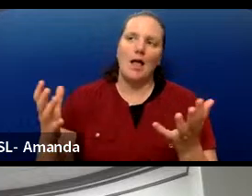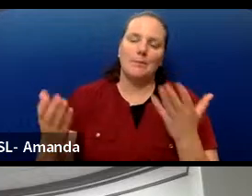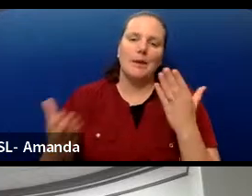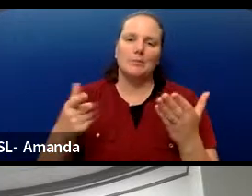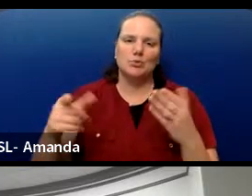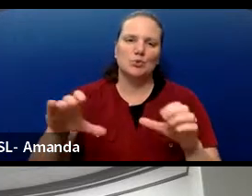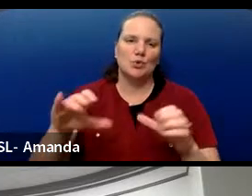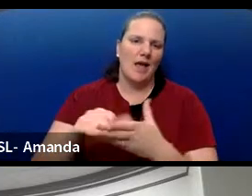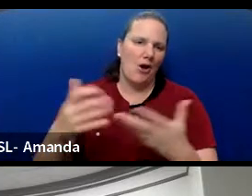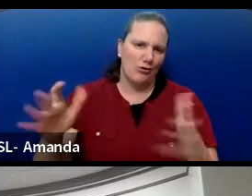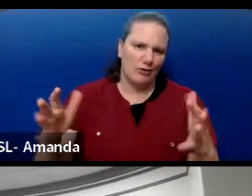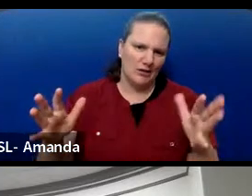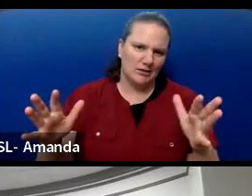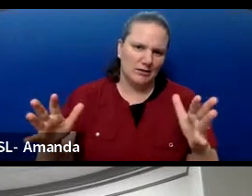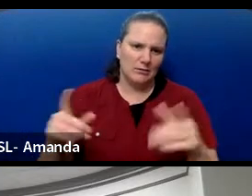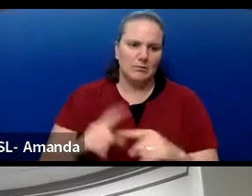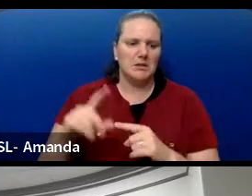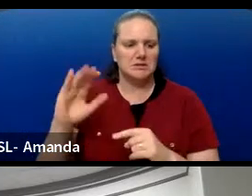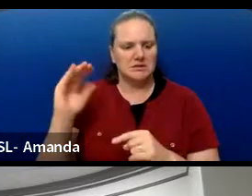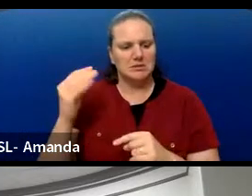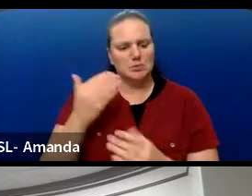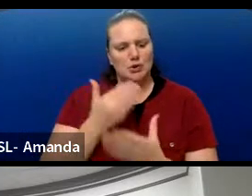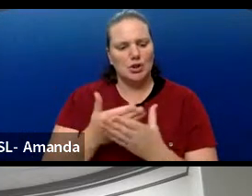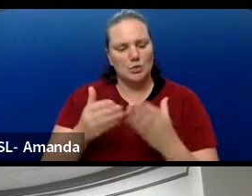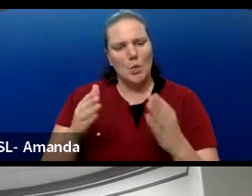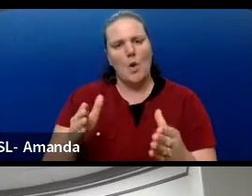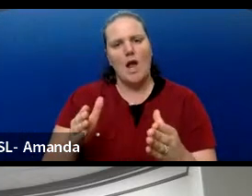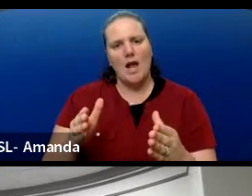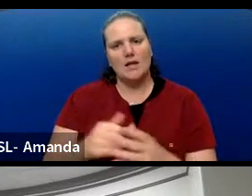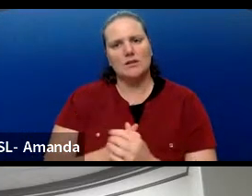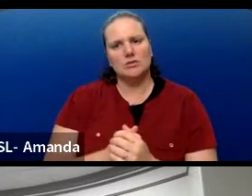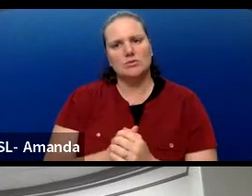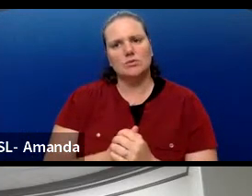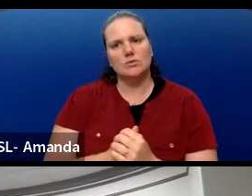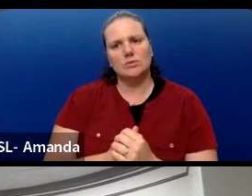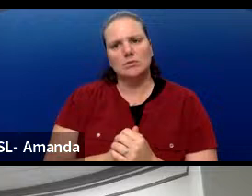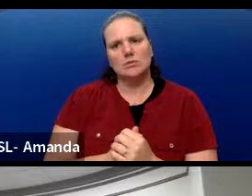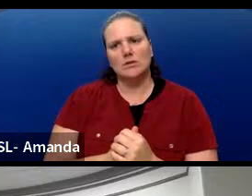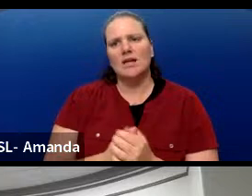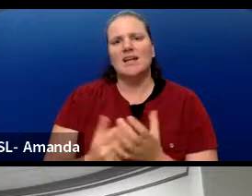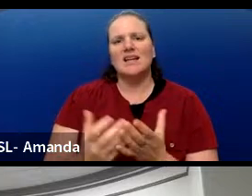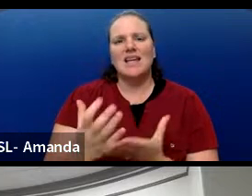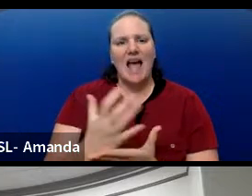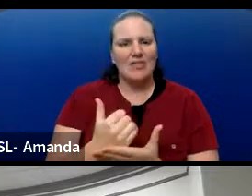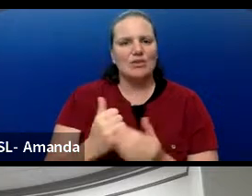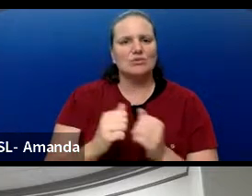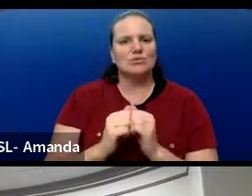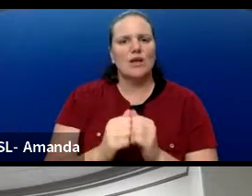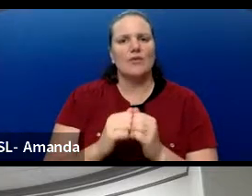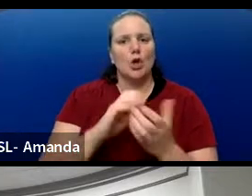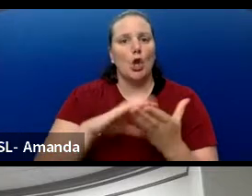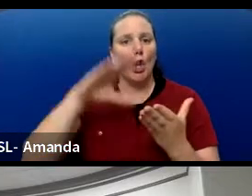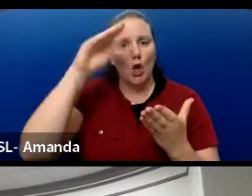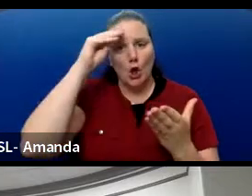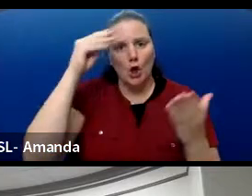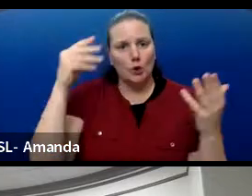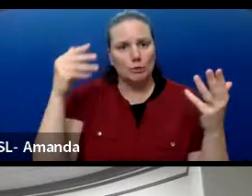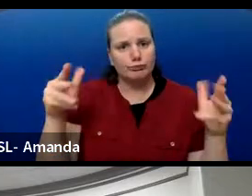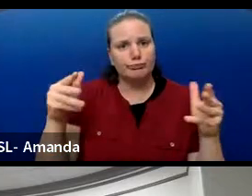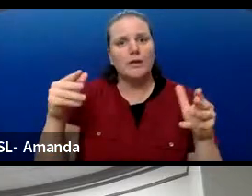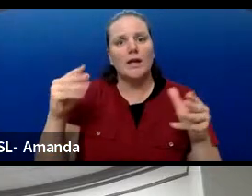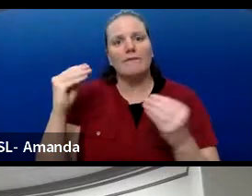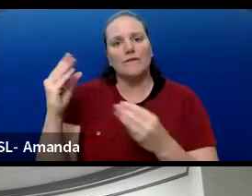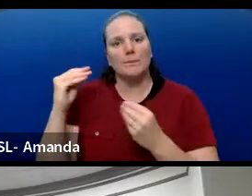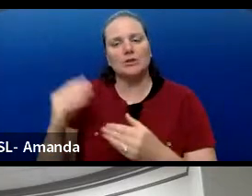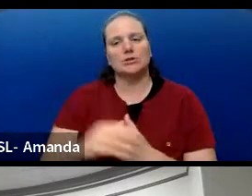already, but it seems like a good way to sort of gather together the learned information